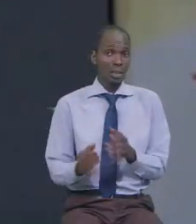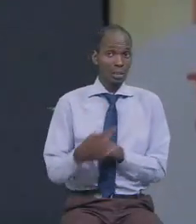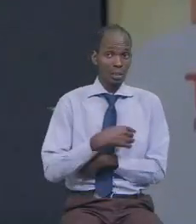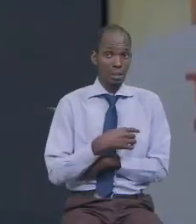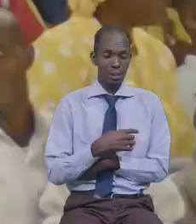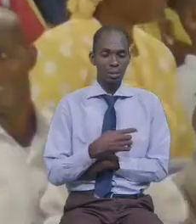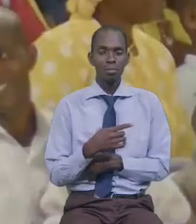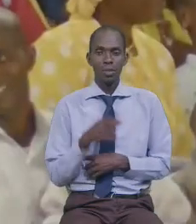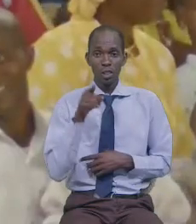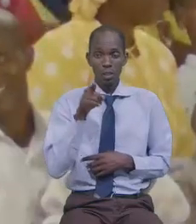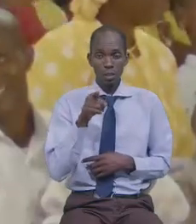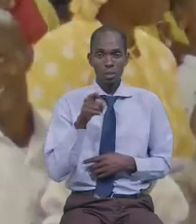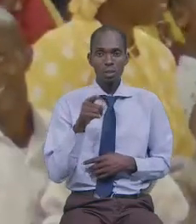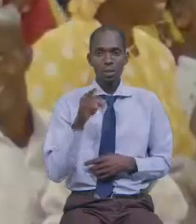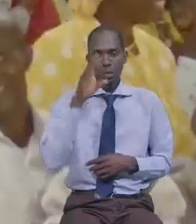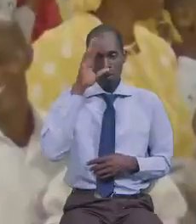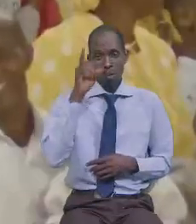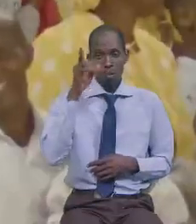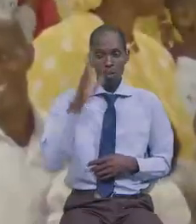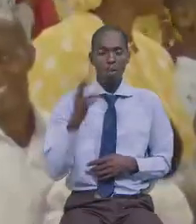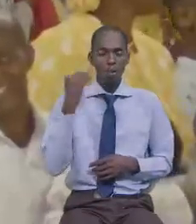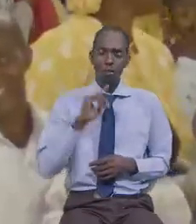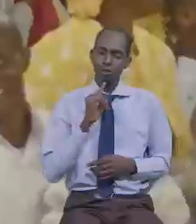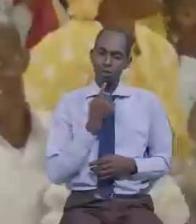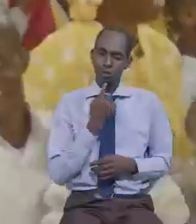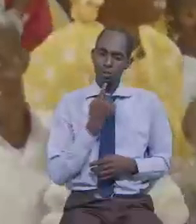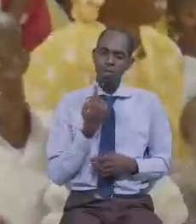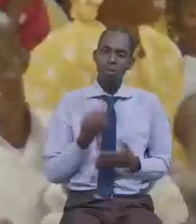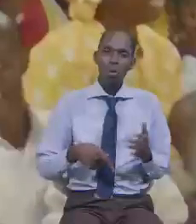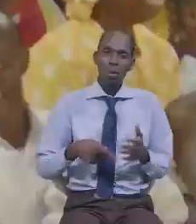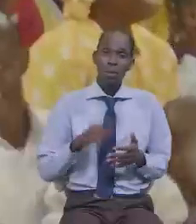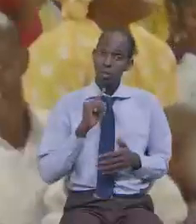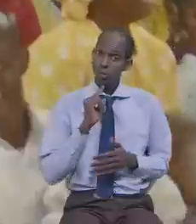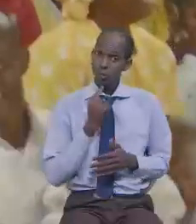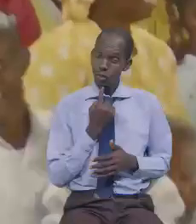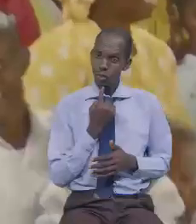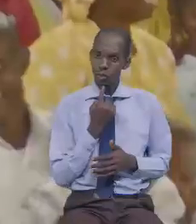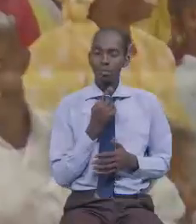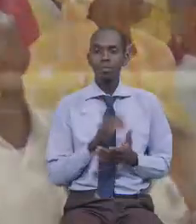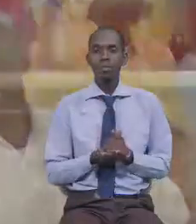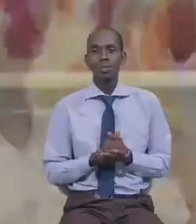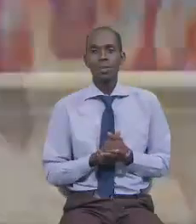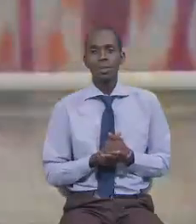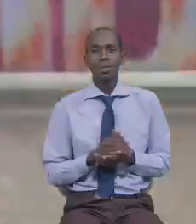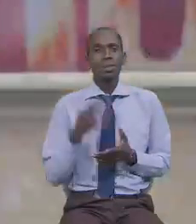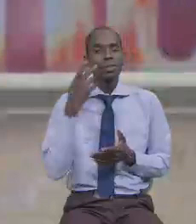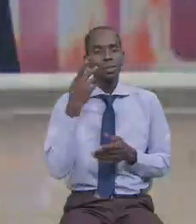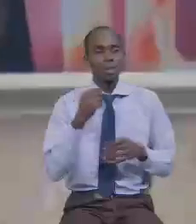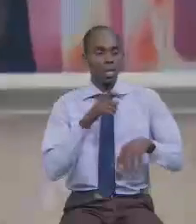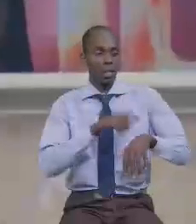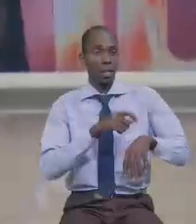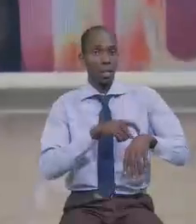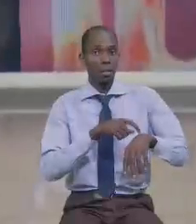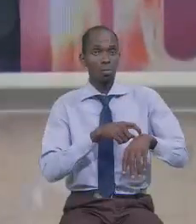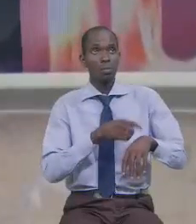serious. Say, serious. Look at that clock on the wall. The clock is